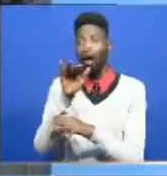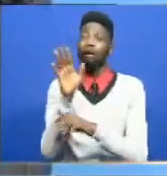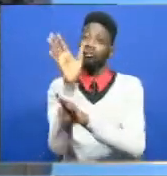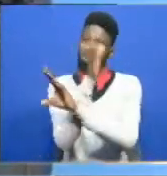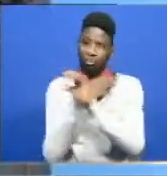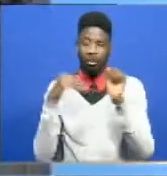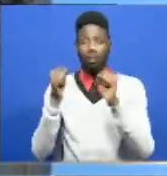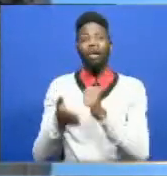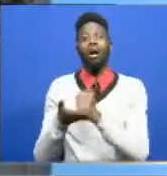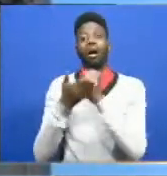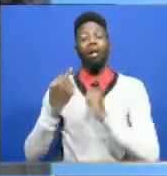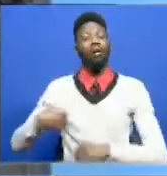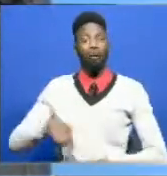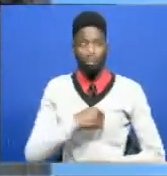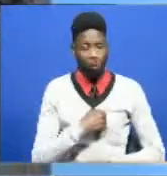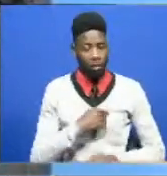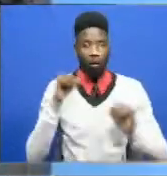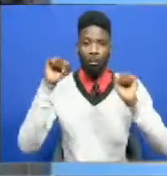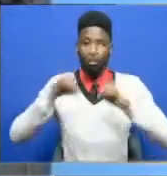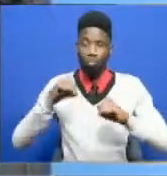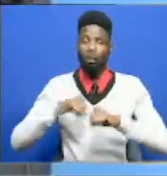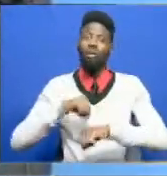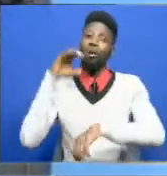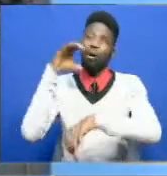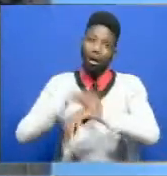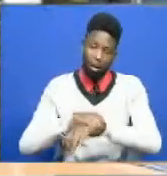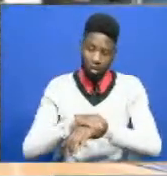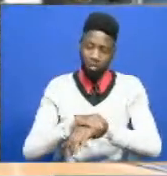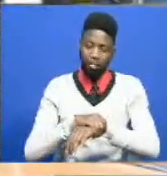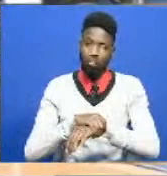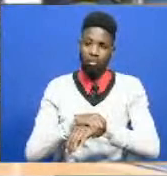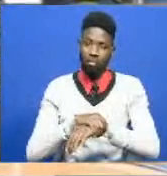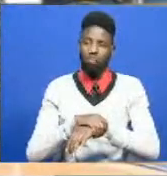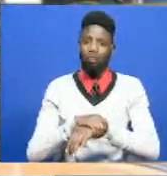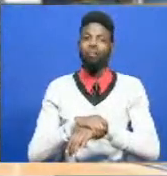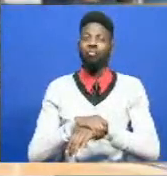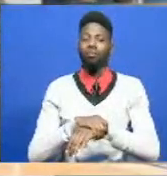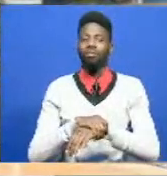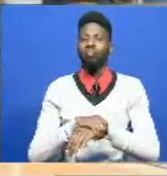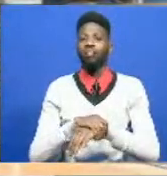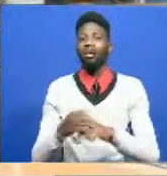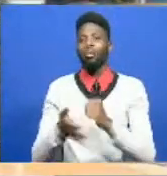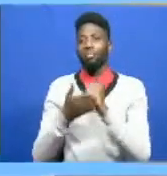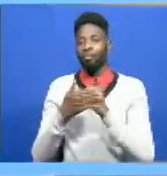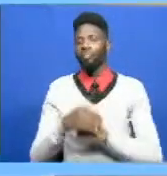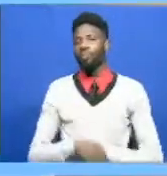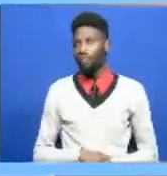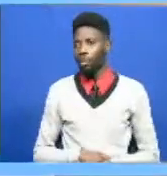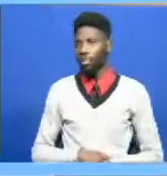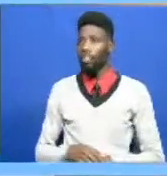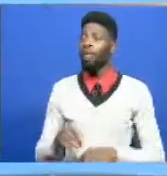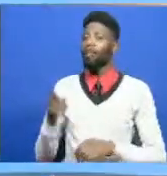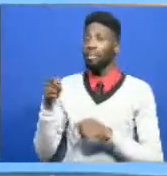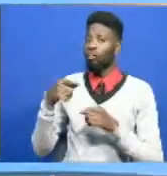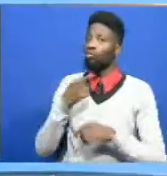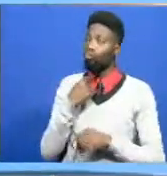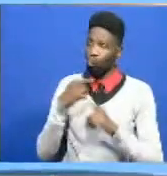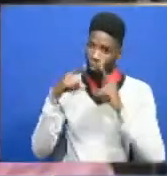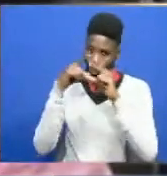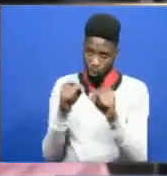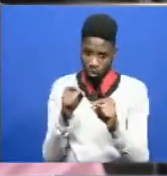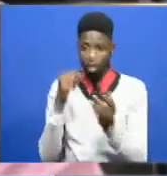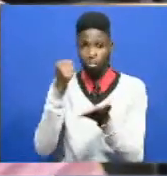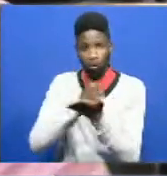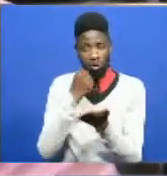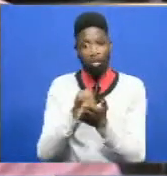help us get PCK back on its feet. The union claims the institution has been mismanaged to an extent that it can